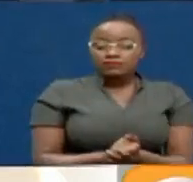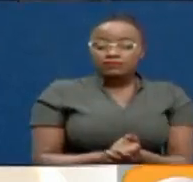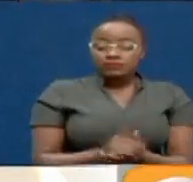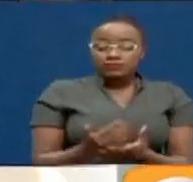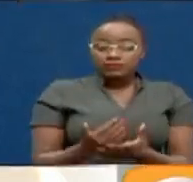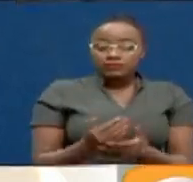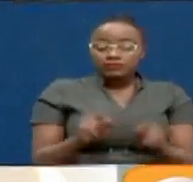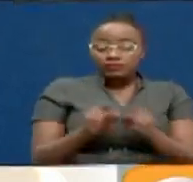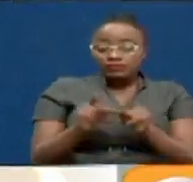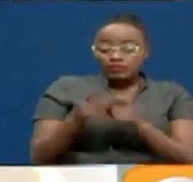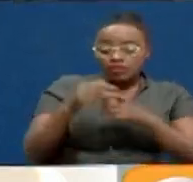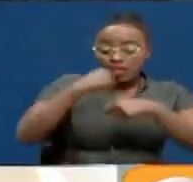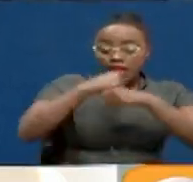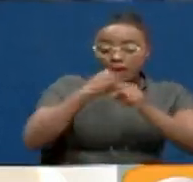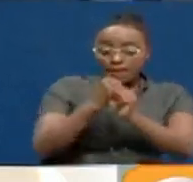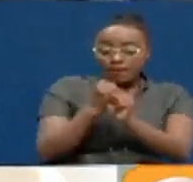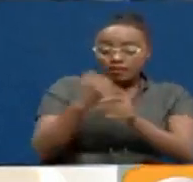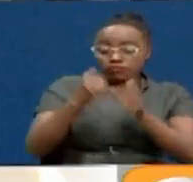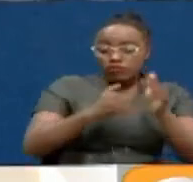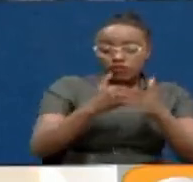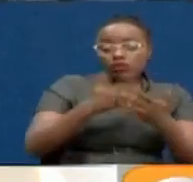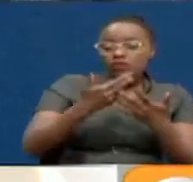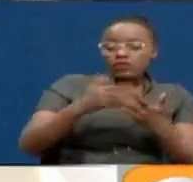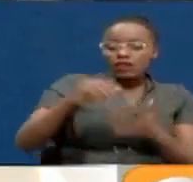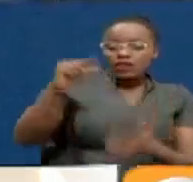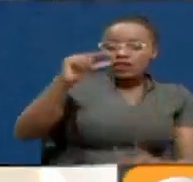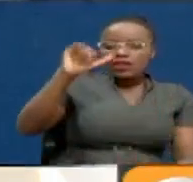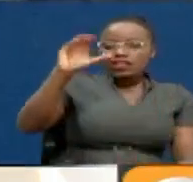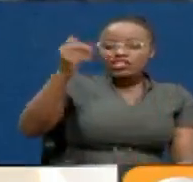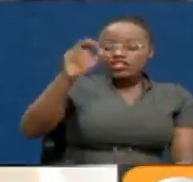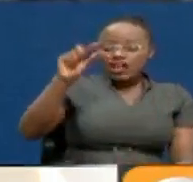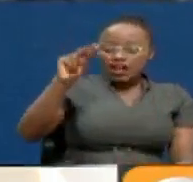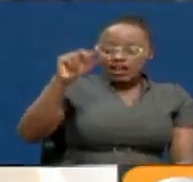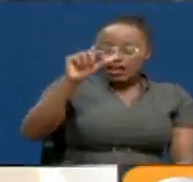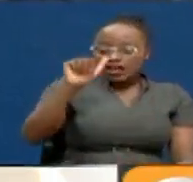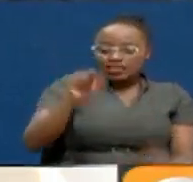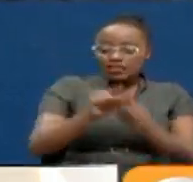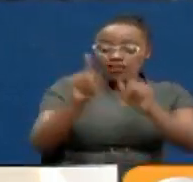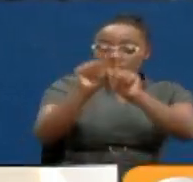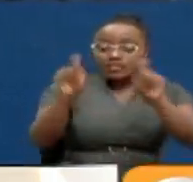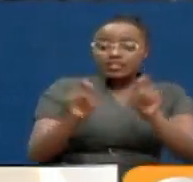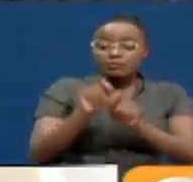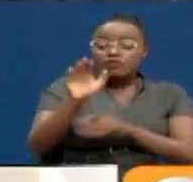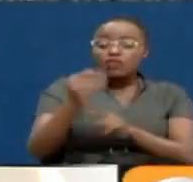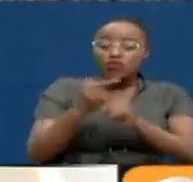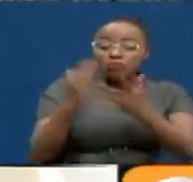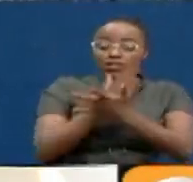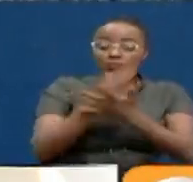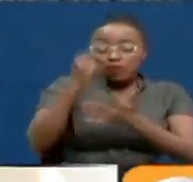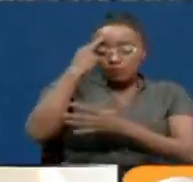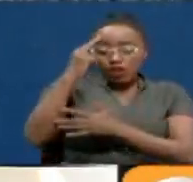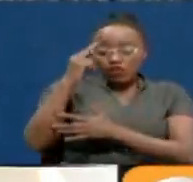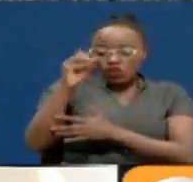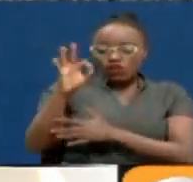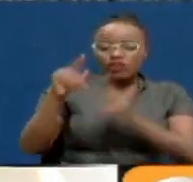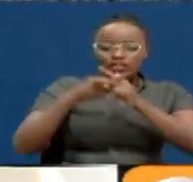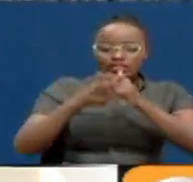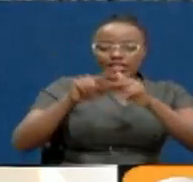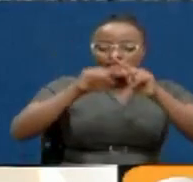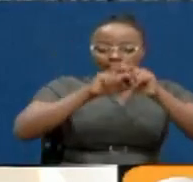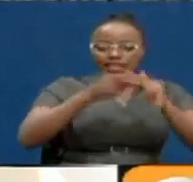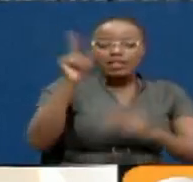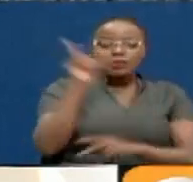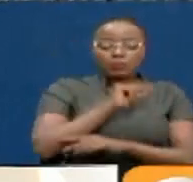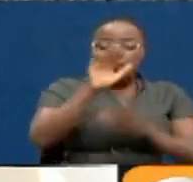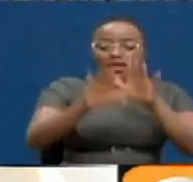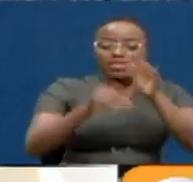Halfway into the design of the cars, Professor Francis Gishanga, who was the lead in the project, and his team from the Department of Engineering had begun designing